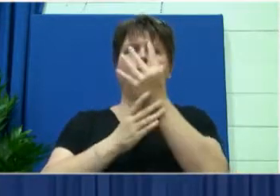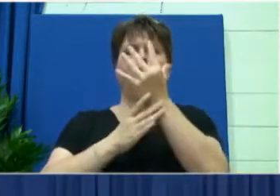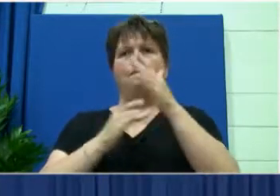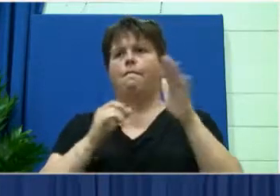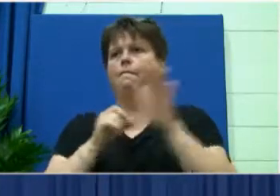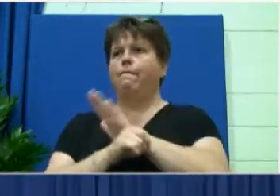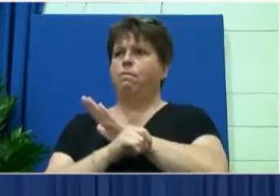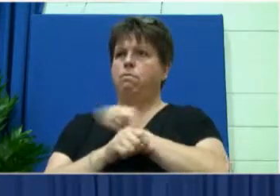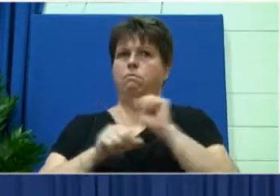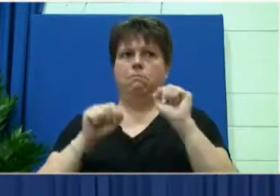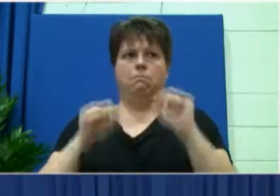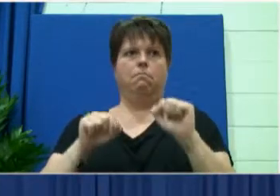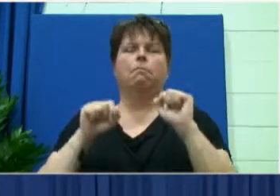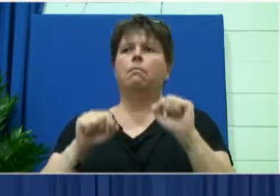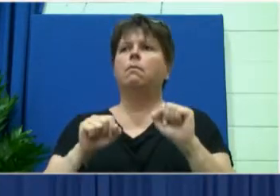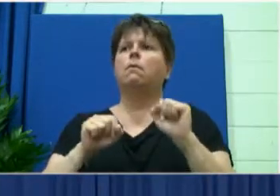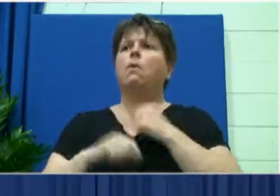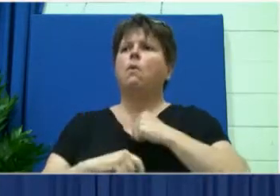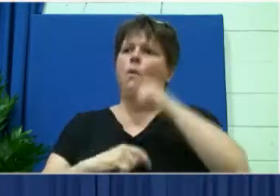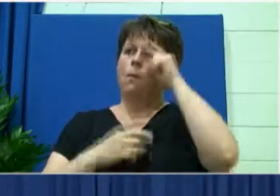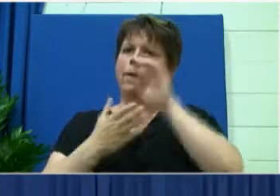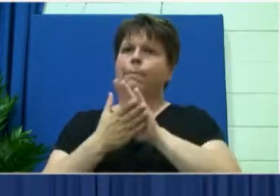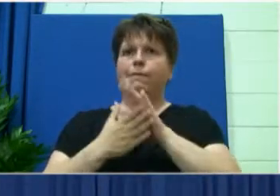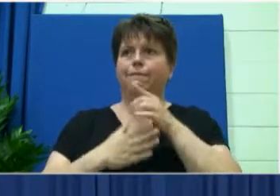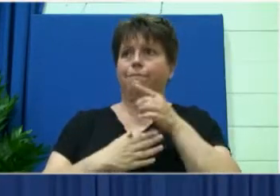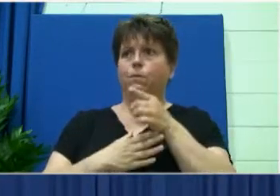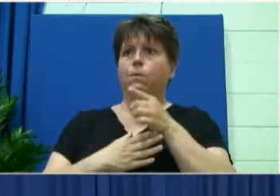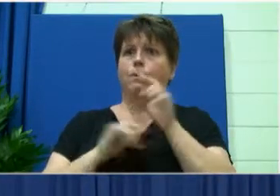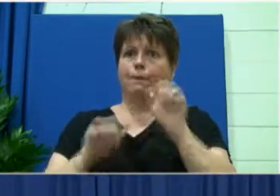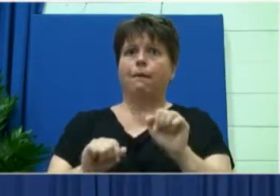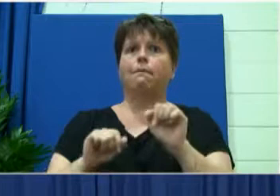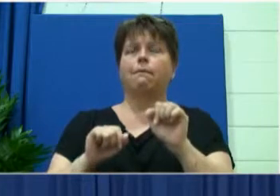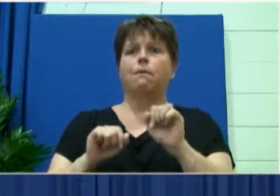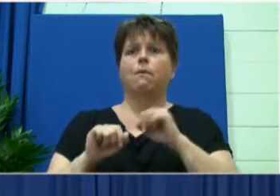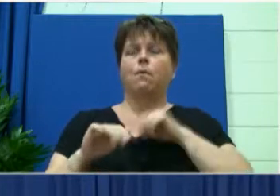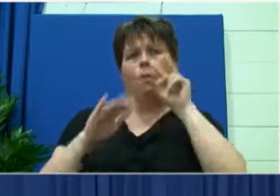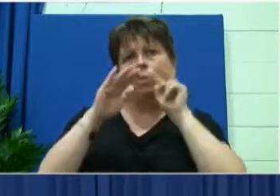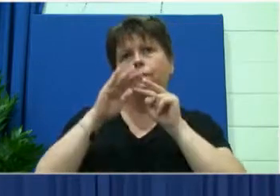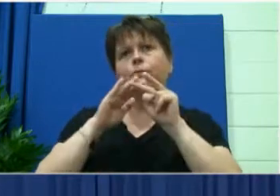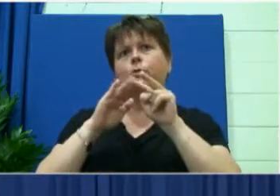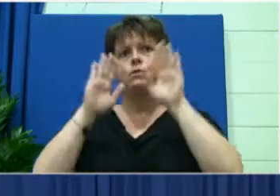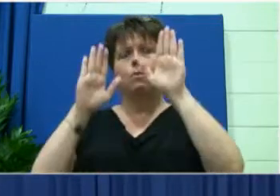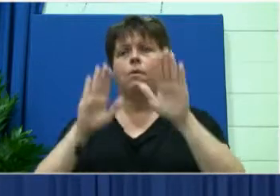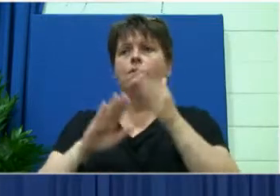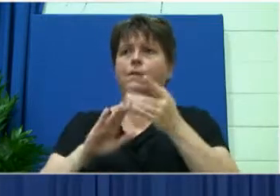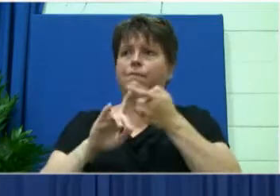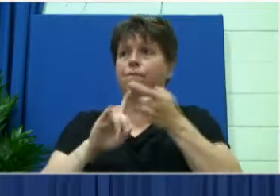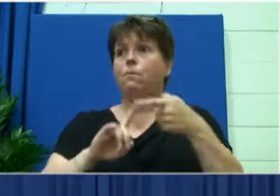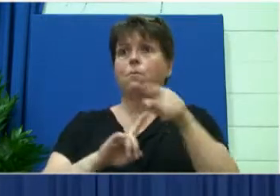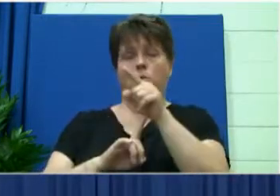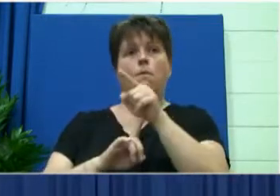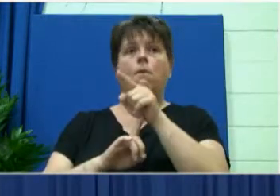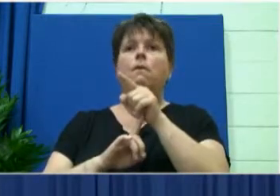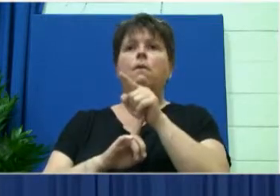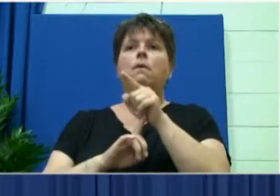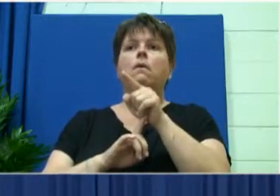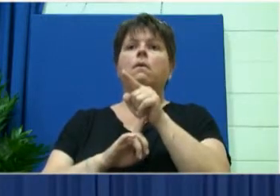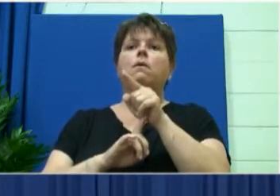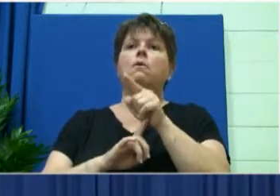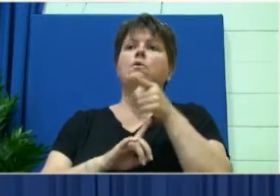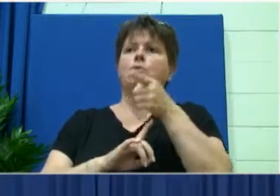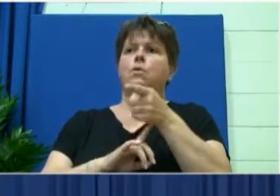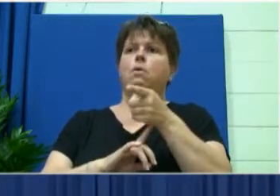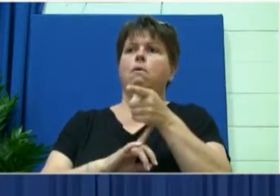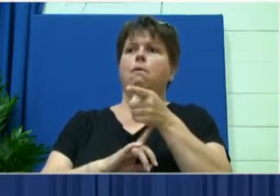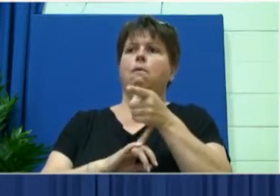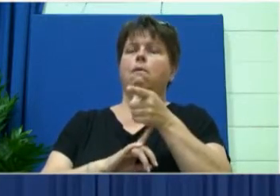potential. We believe in you. We look forward to great things from you. You